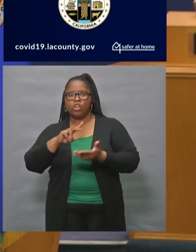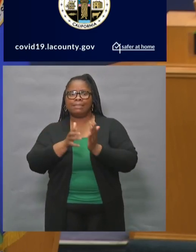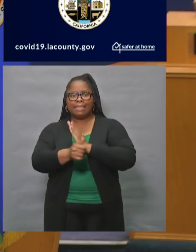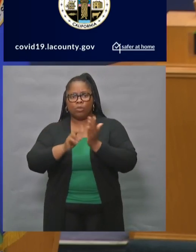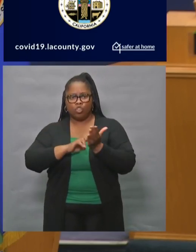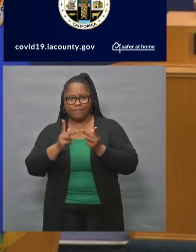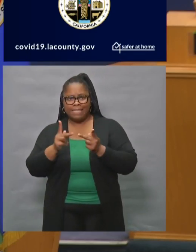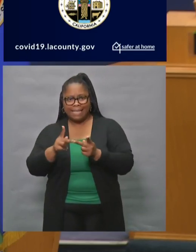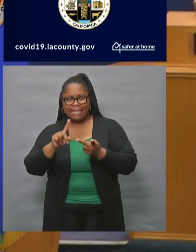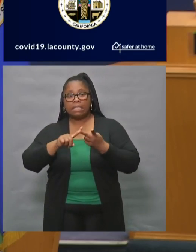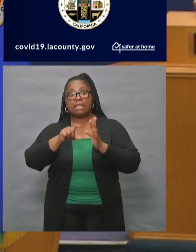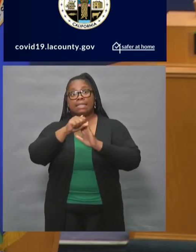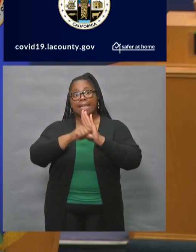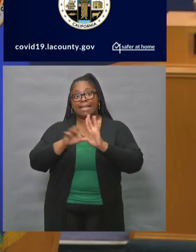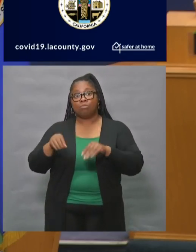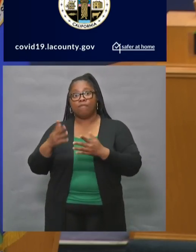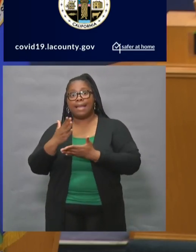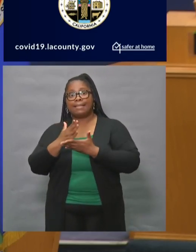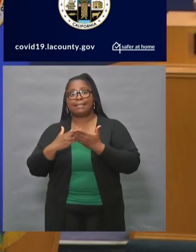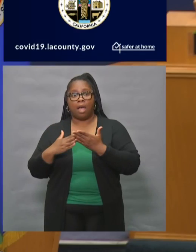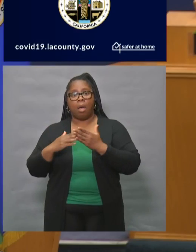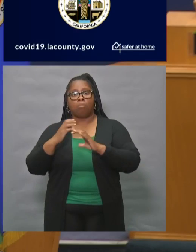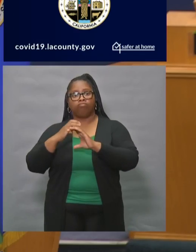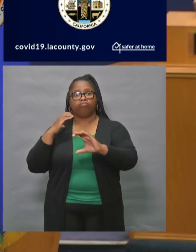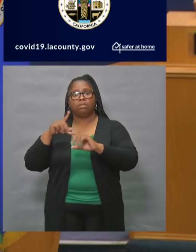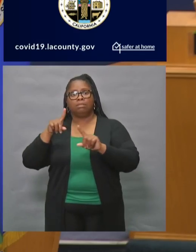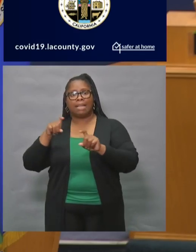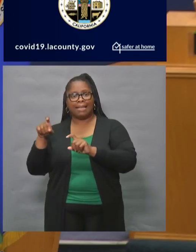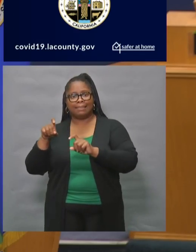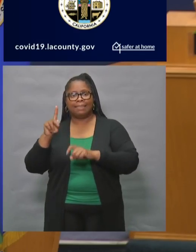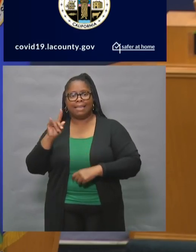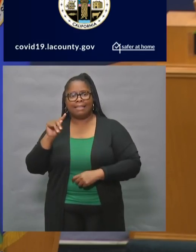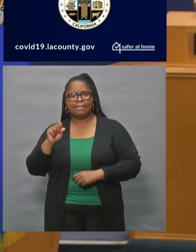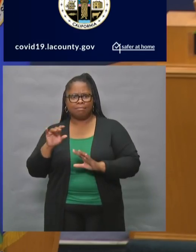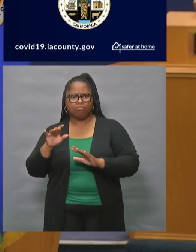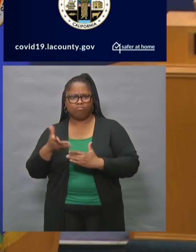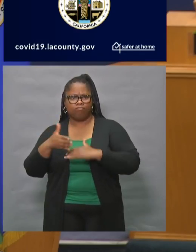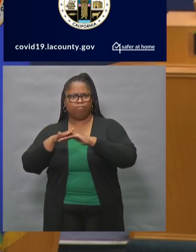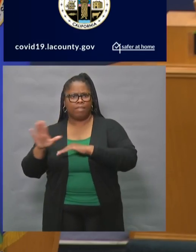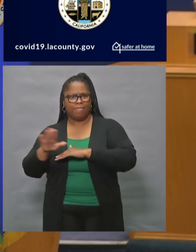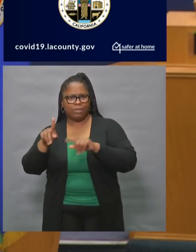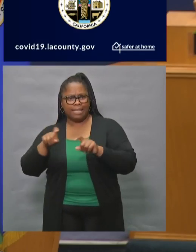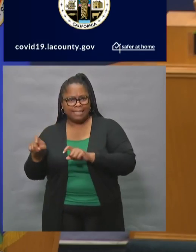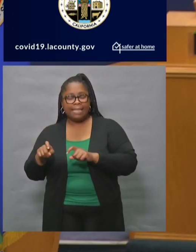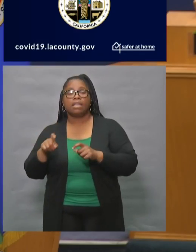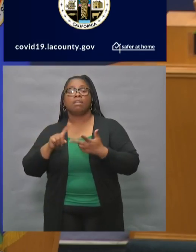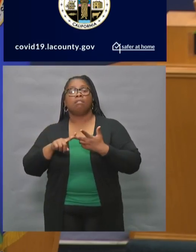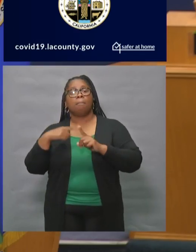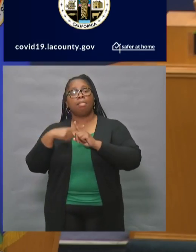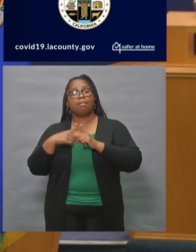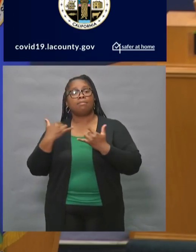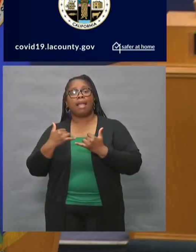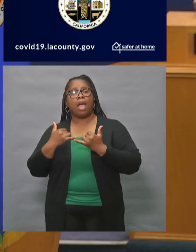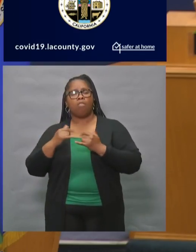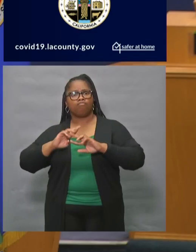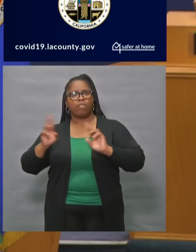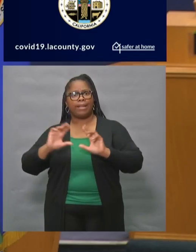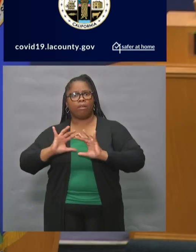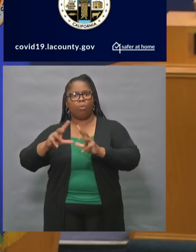some mobile test kits to be able to enhance testing within skilled nursing facilities. They're also in the process of rolling out